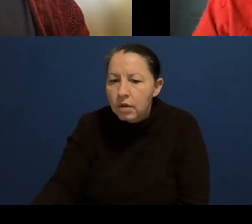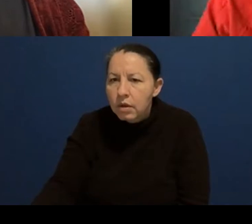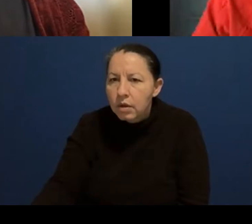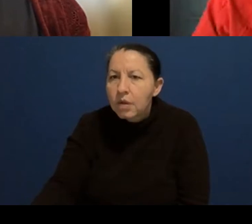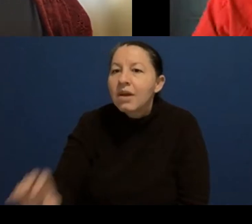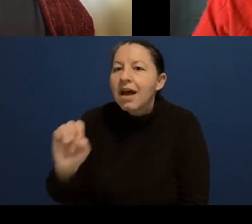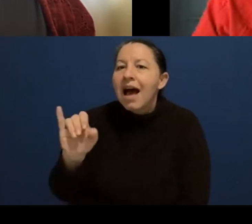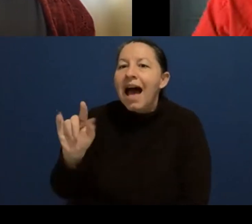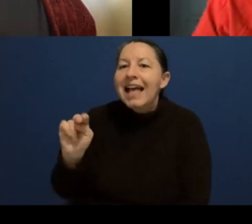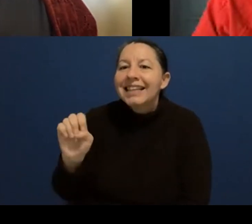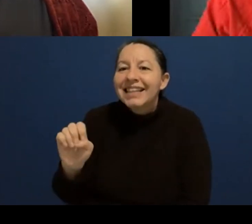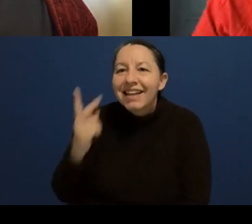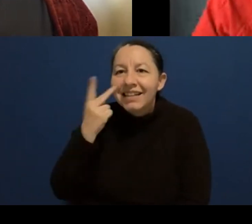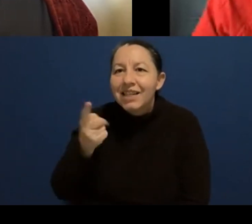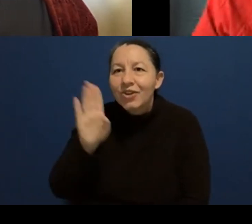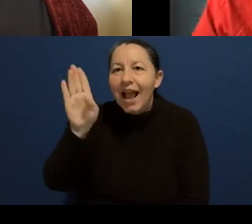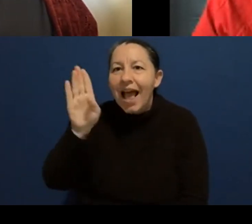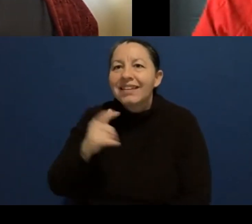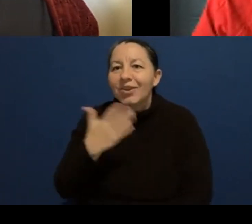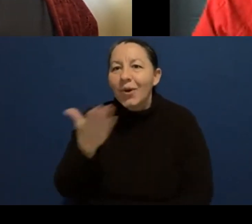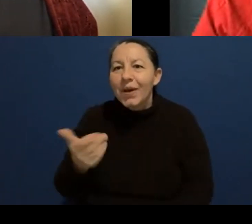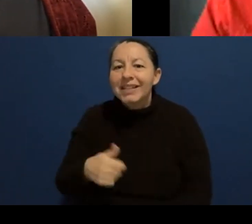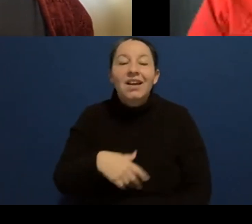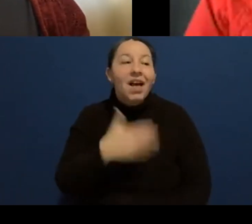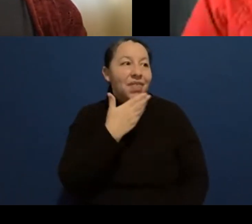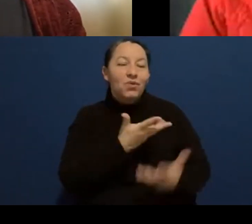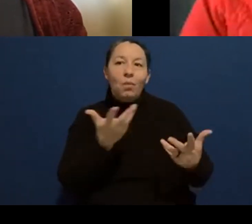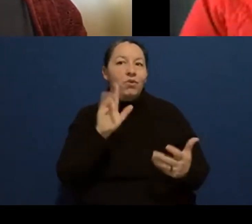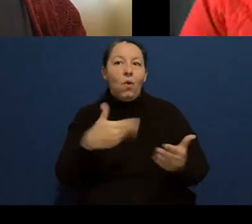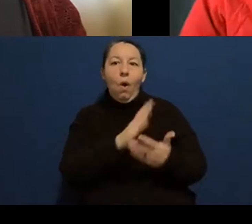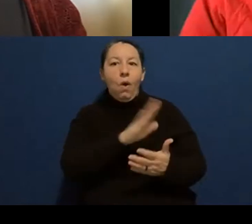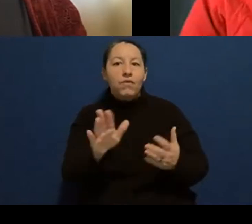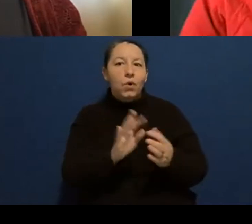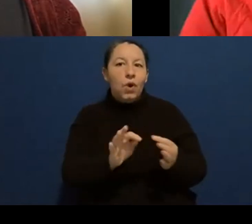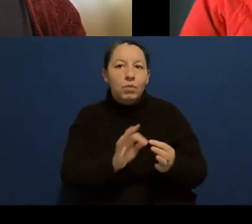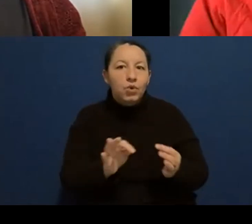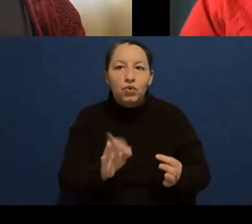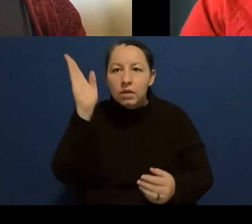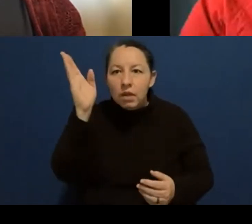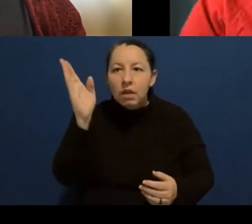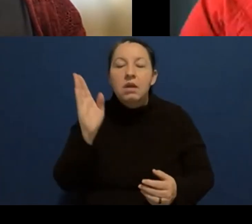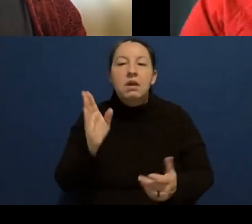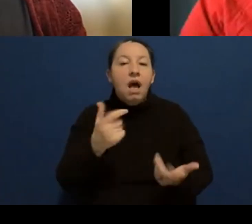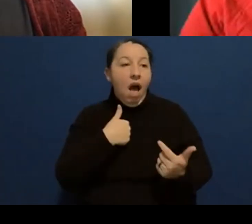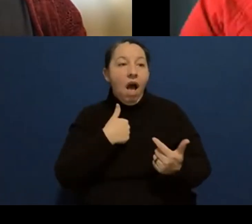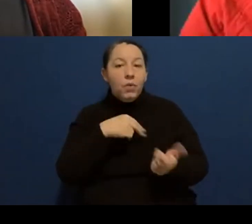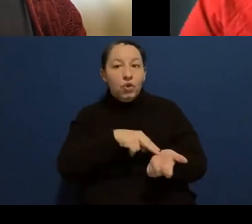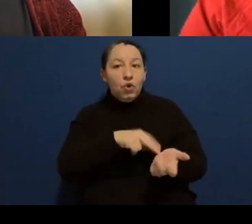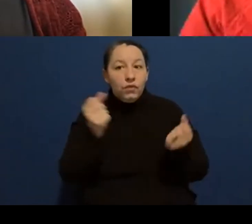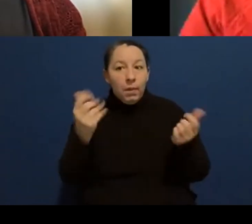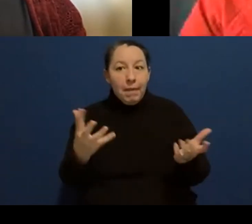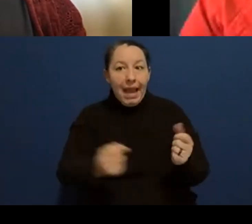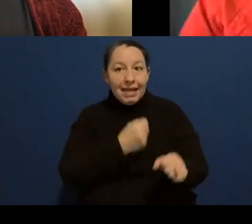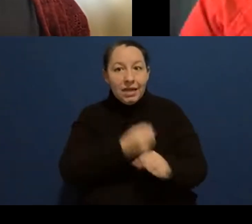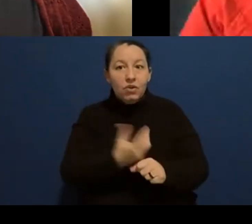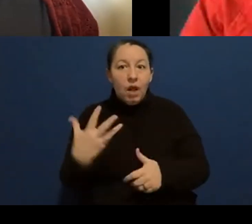Hi, thank you so much, everybody, for all your contributions. I was a nurse for many years, and I'm part of the